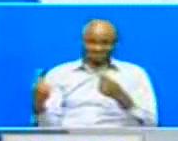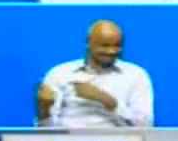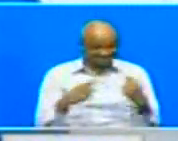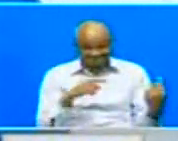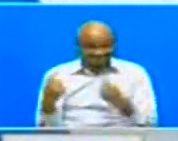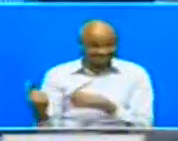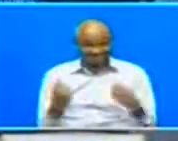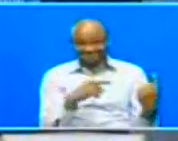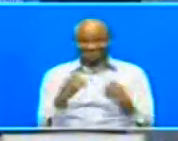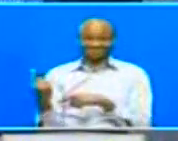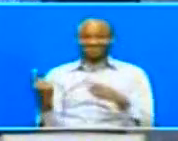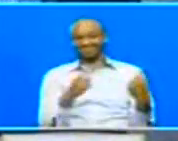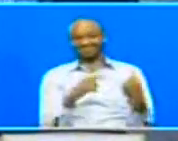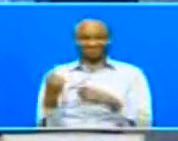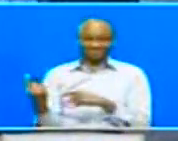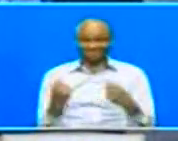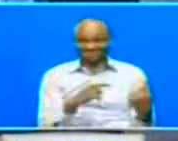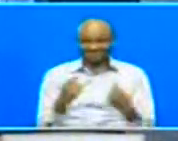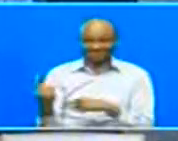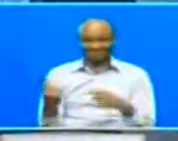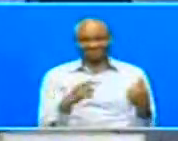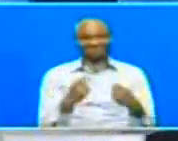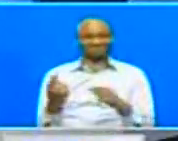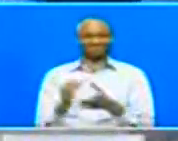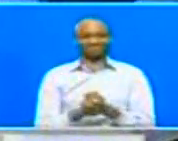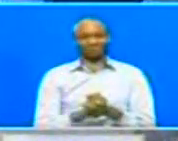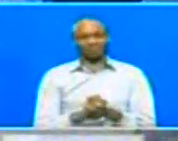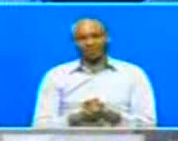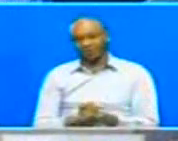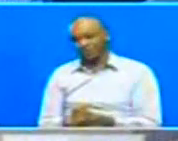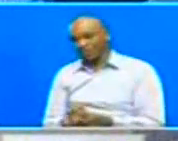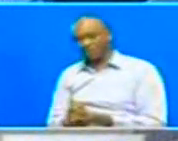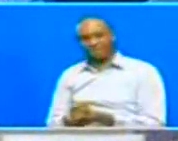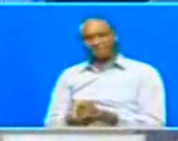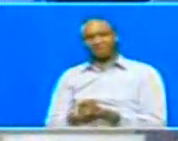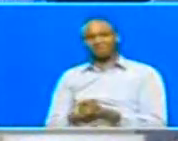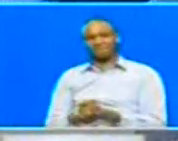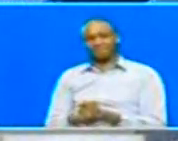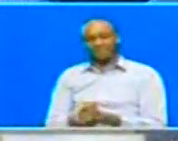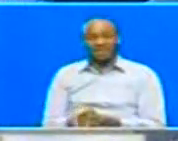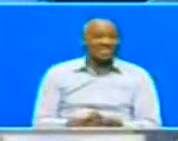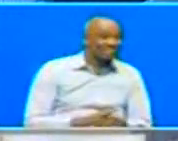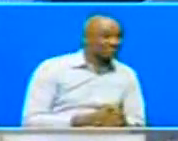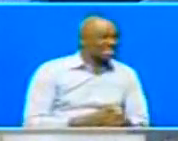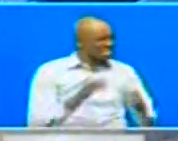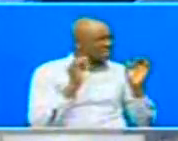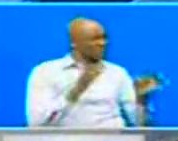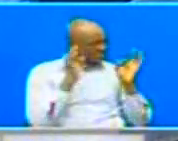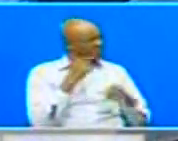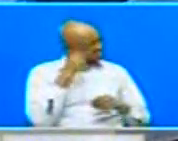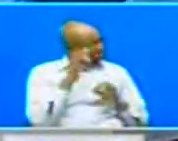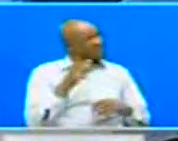them being some sort of victims and helpers. The issue of national security. If we are seriously that